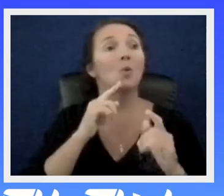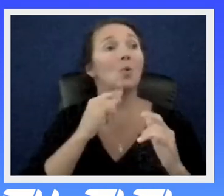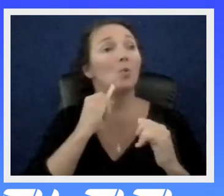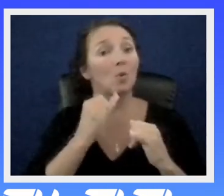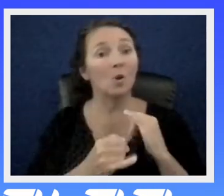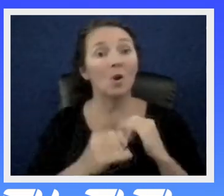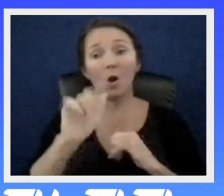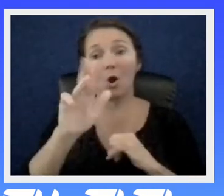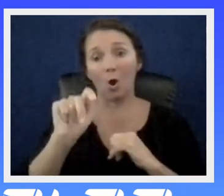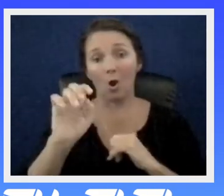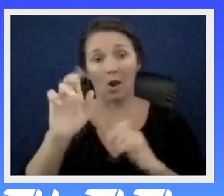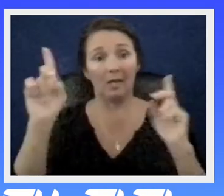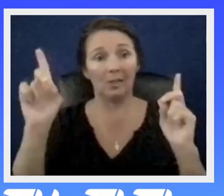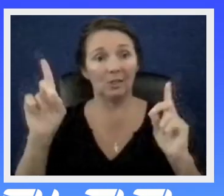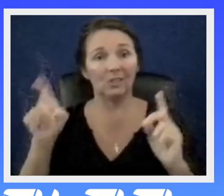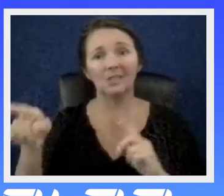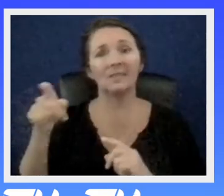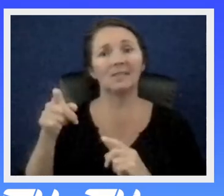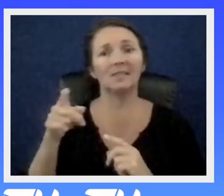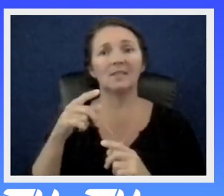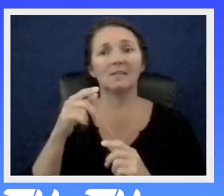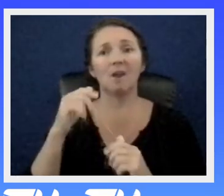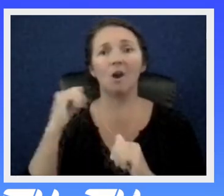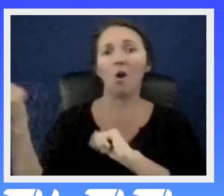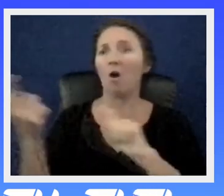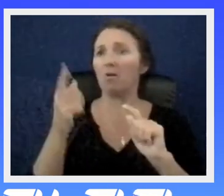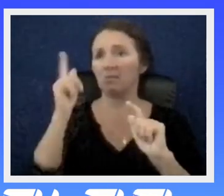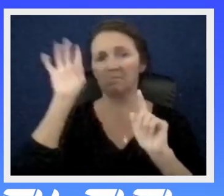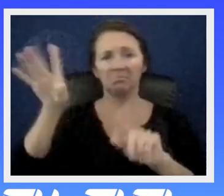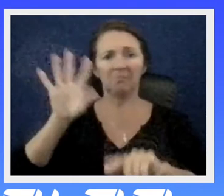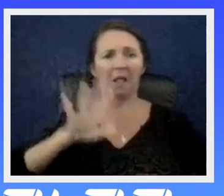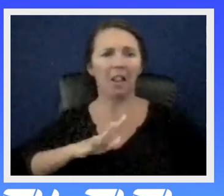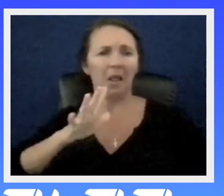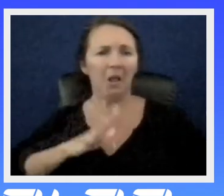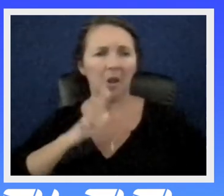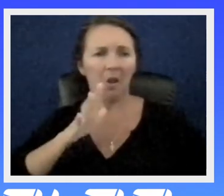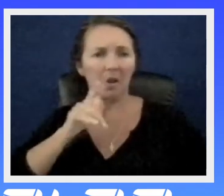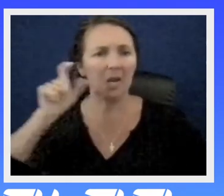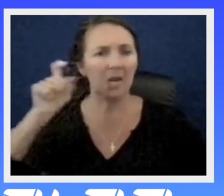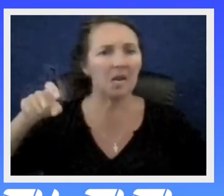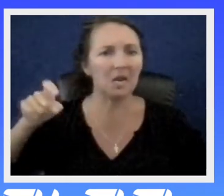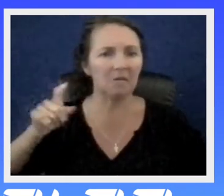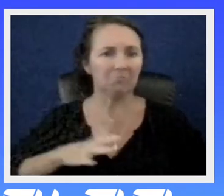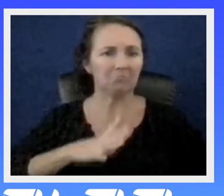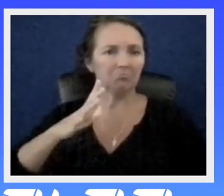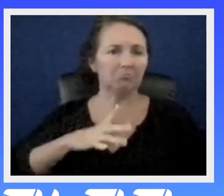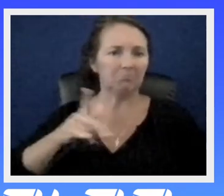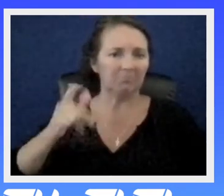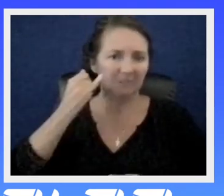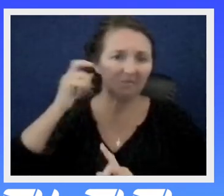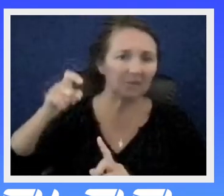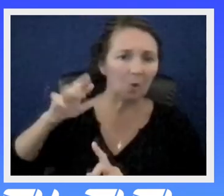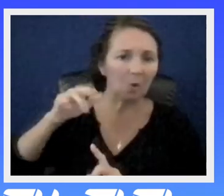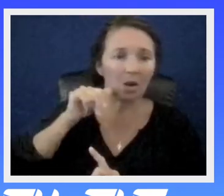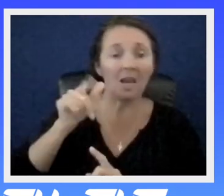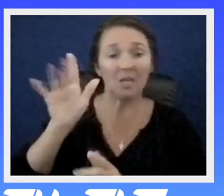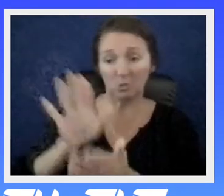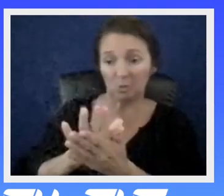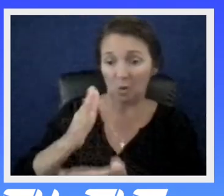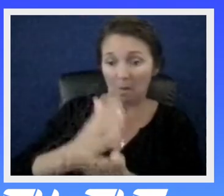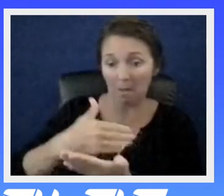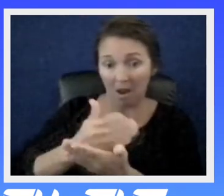education as something that is a luxury that we can have if a school's budget spills over